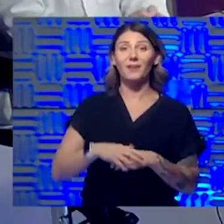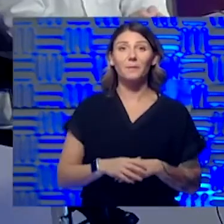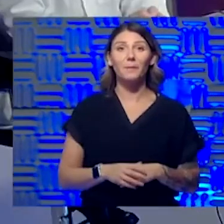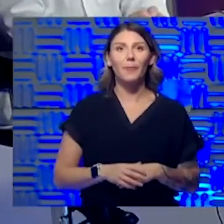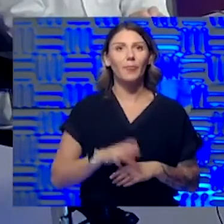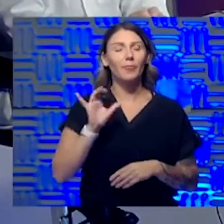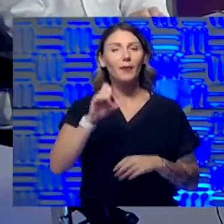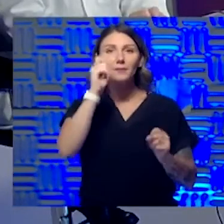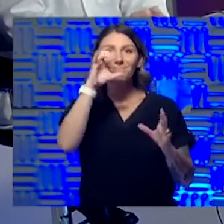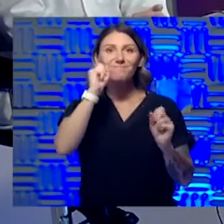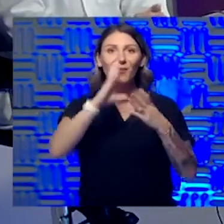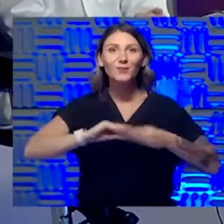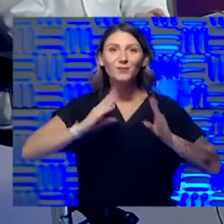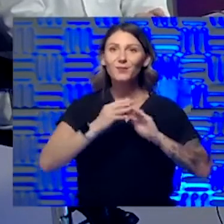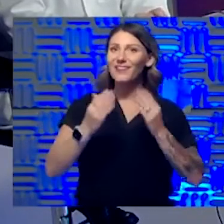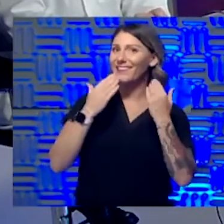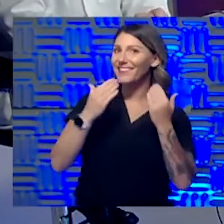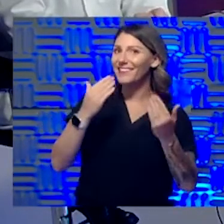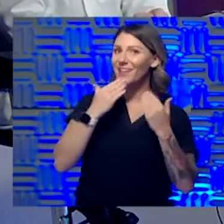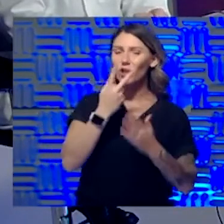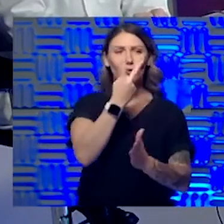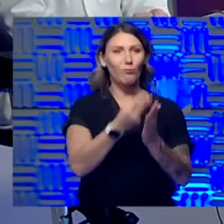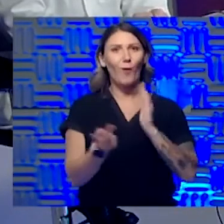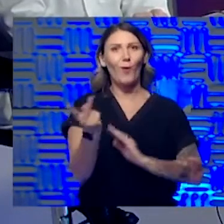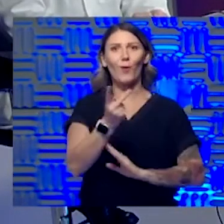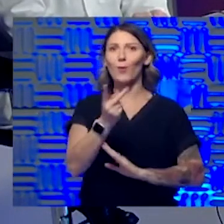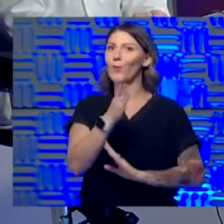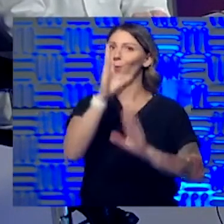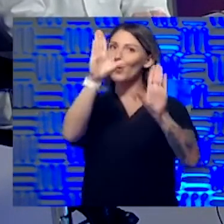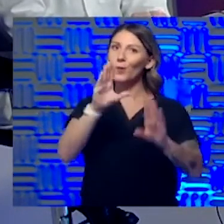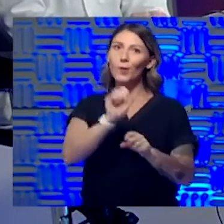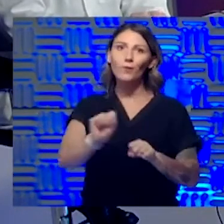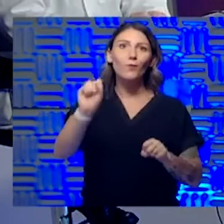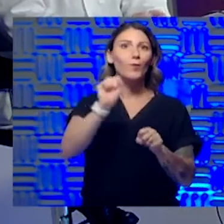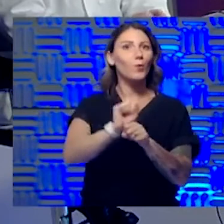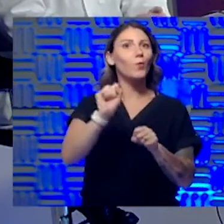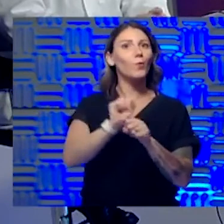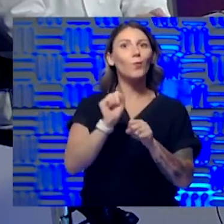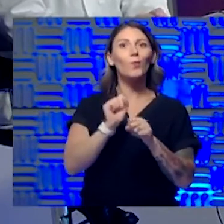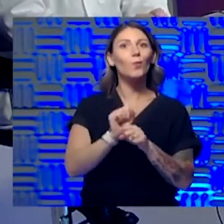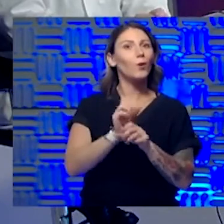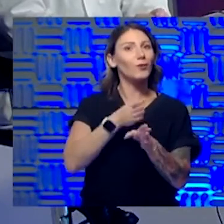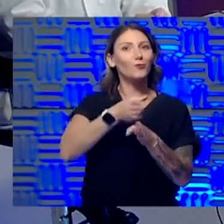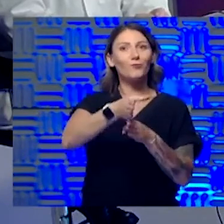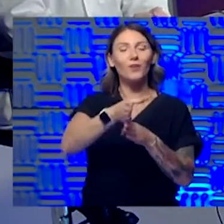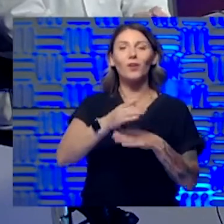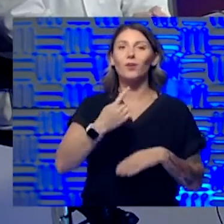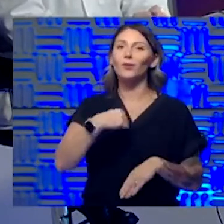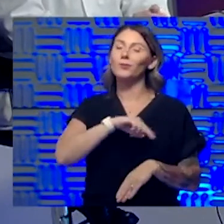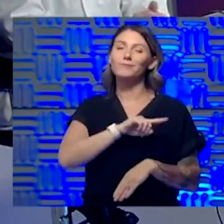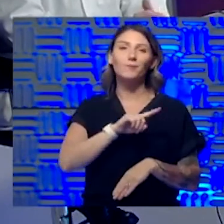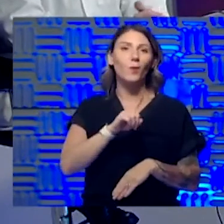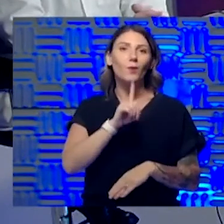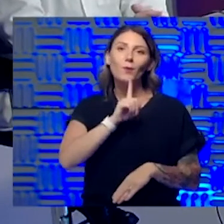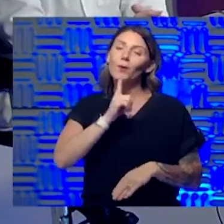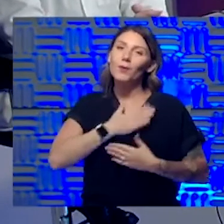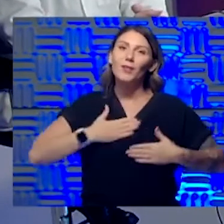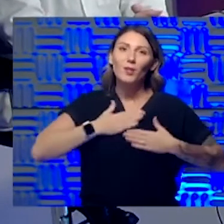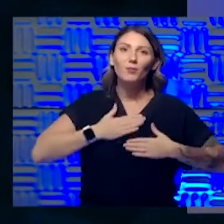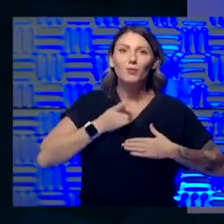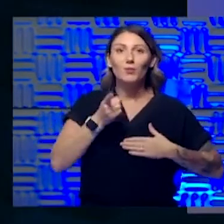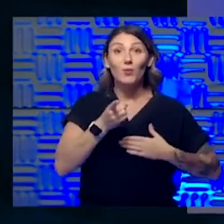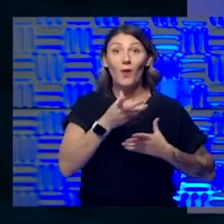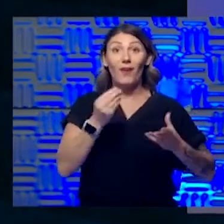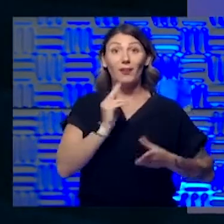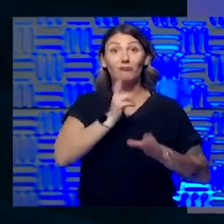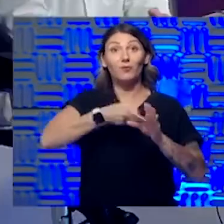that's a remarkable story. And thank you both for all your great work in this field. You both are stars in this area, and we are so appreciative that you're here. And thanks for being on the